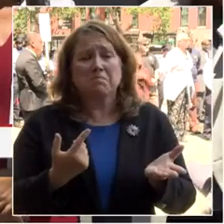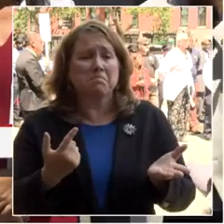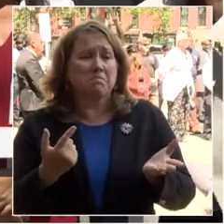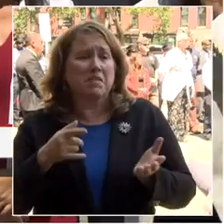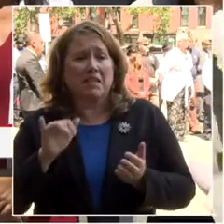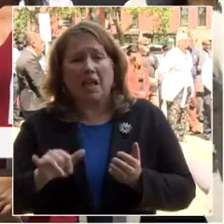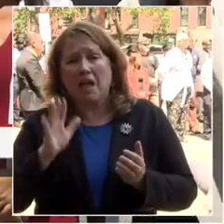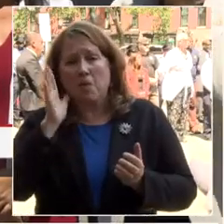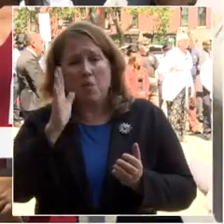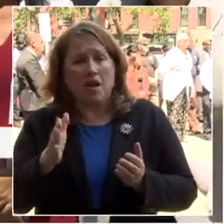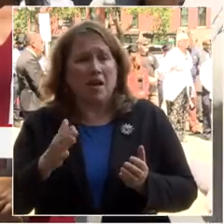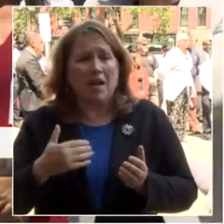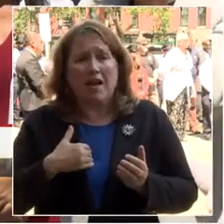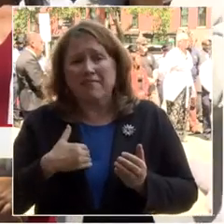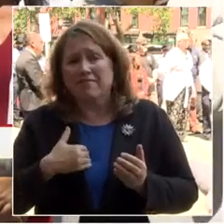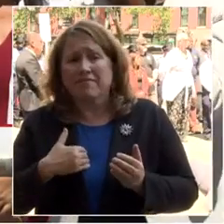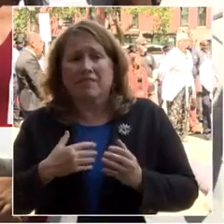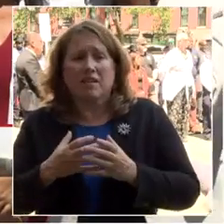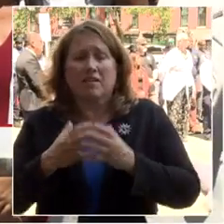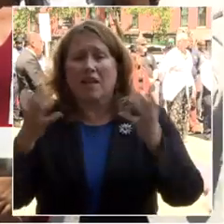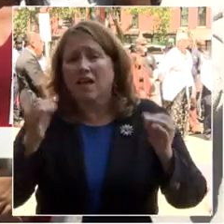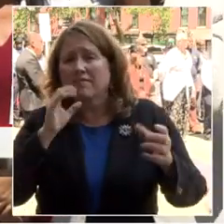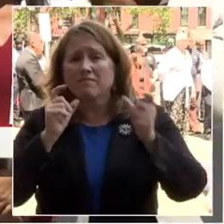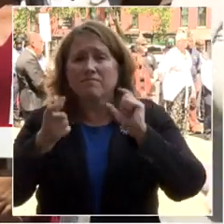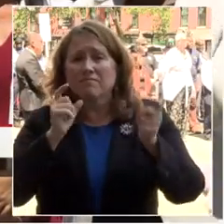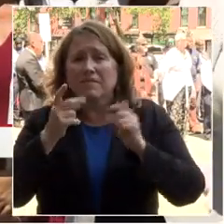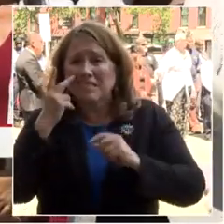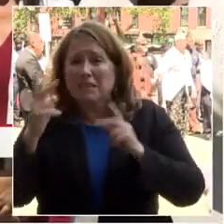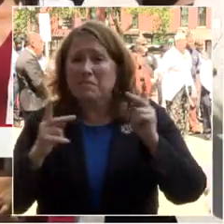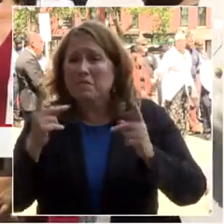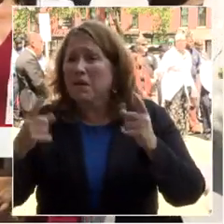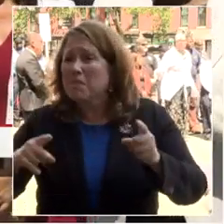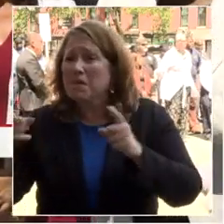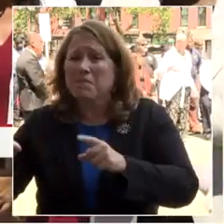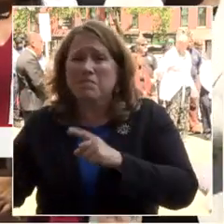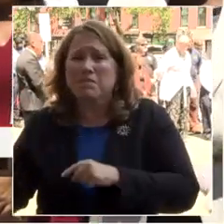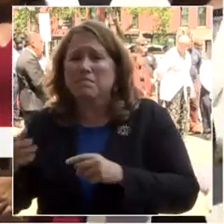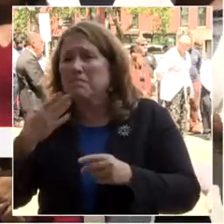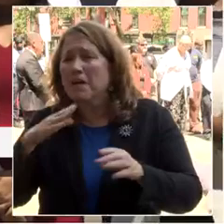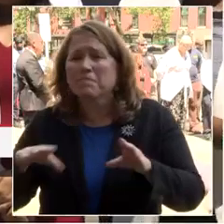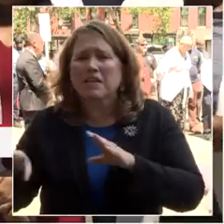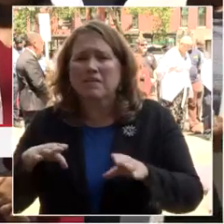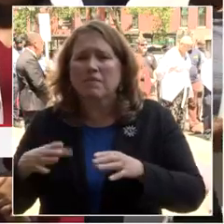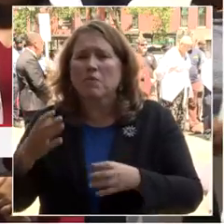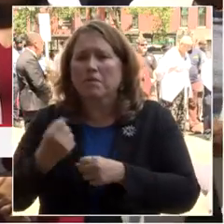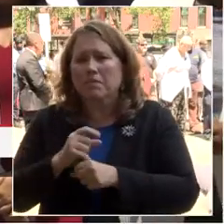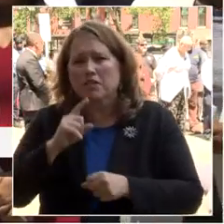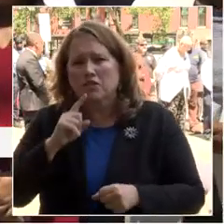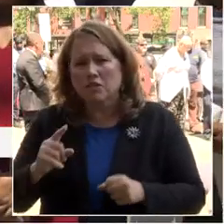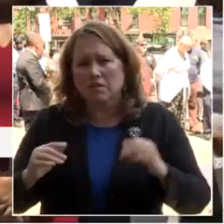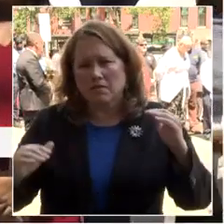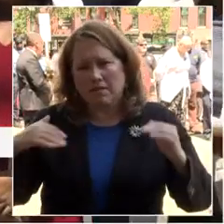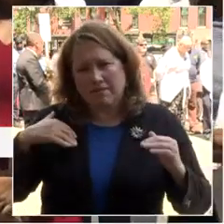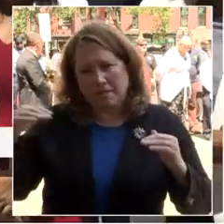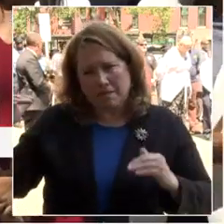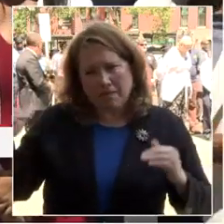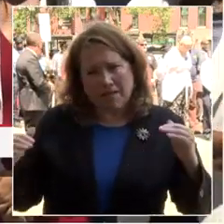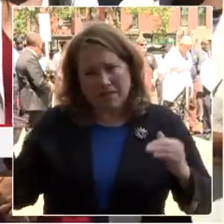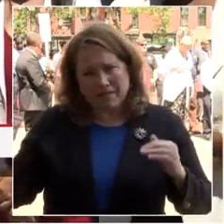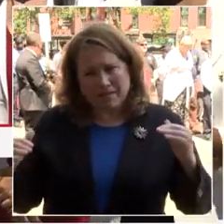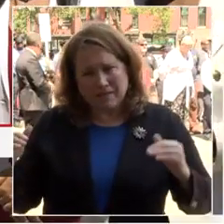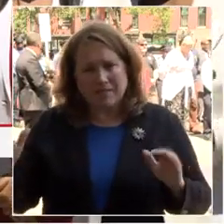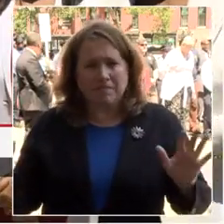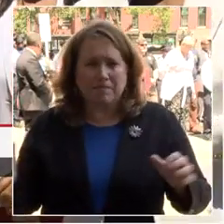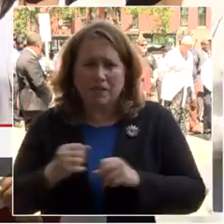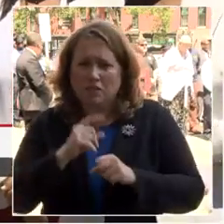consumed a lot of alcohol. Sometimes bad decisions come in place there. So I want to make sure that we have a good balance there. So engaging all of our partners